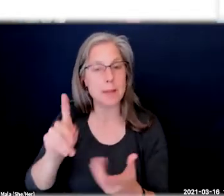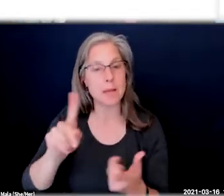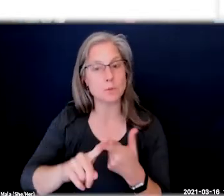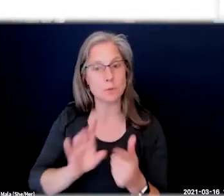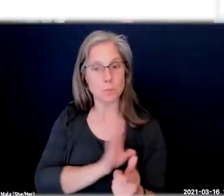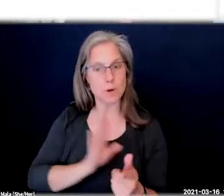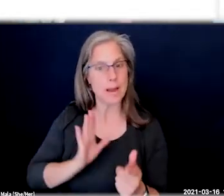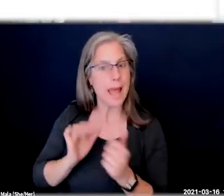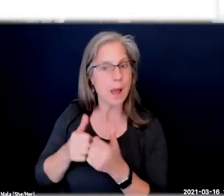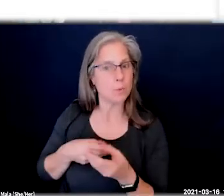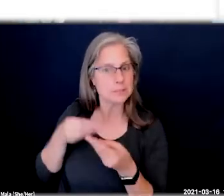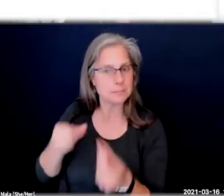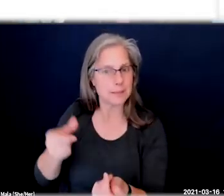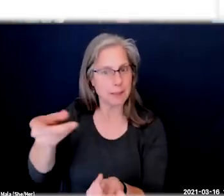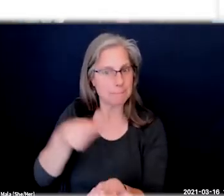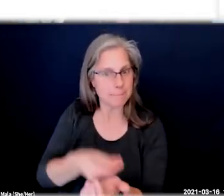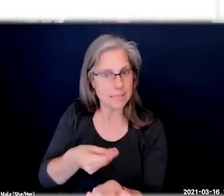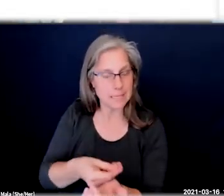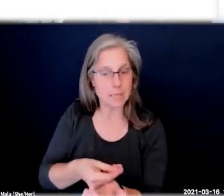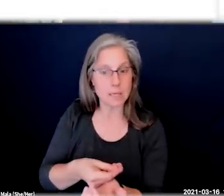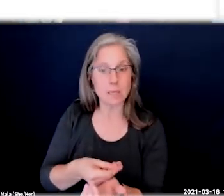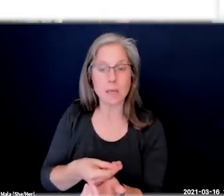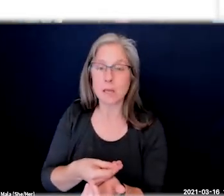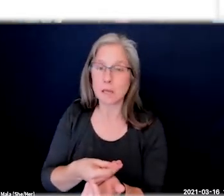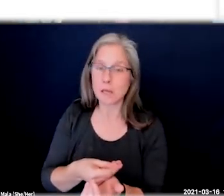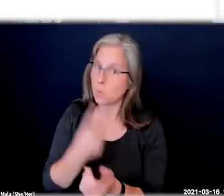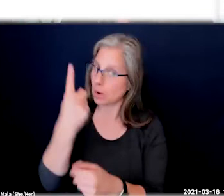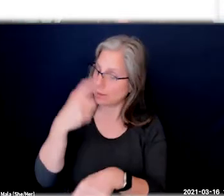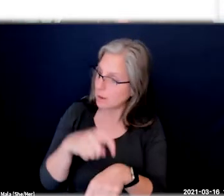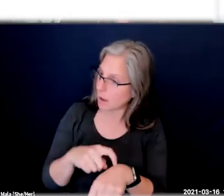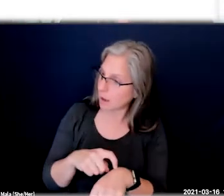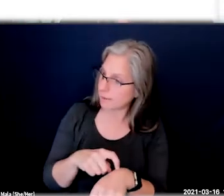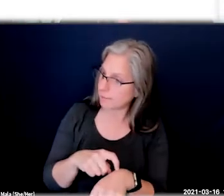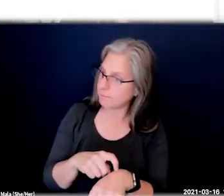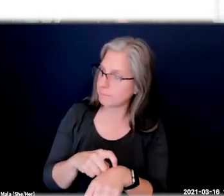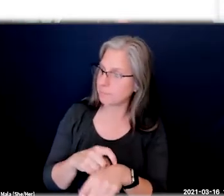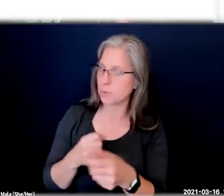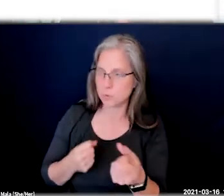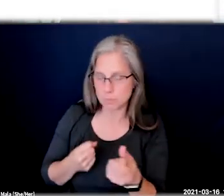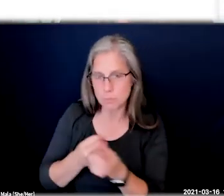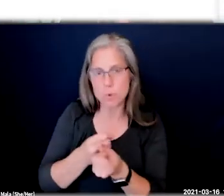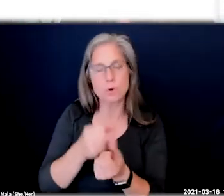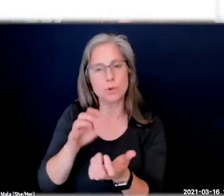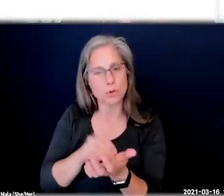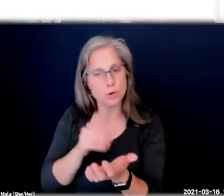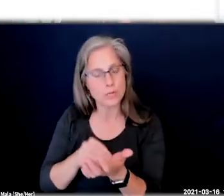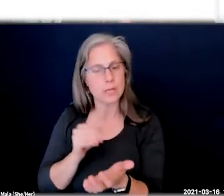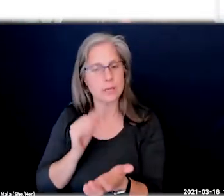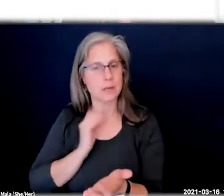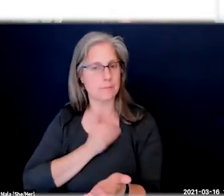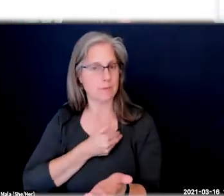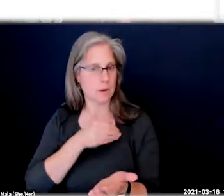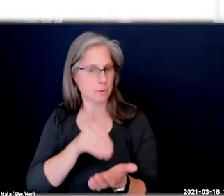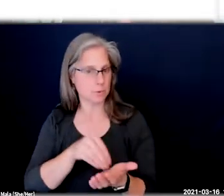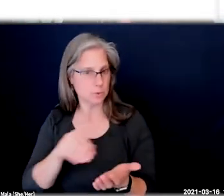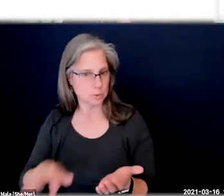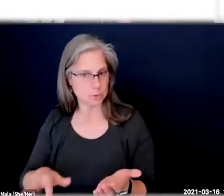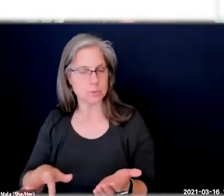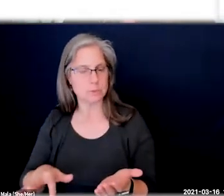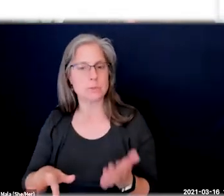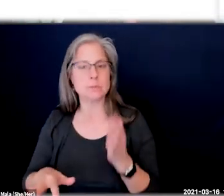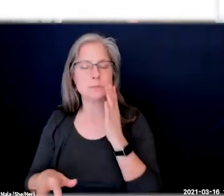spending this money, being that it's one time to support the learning of our students, to support our